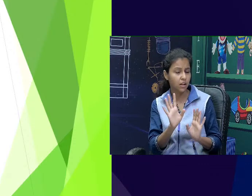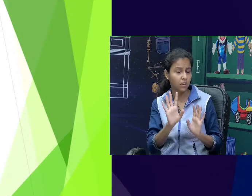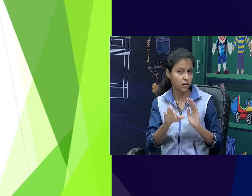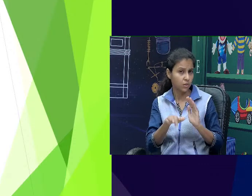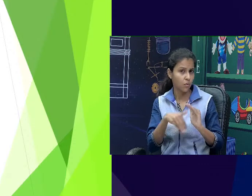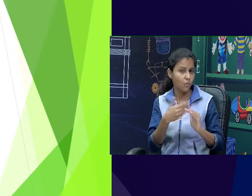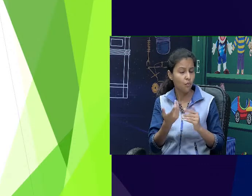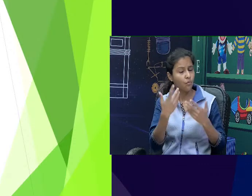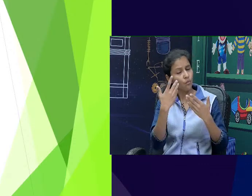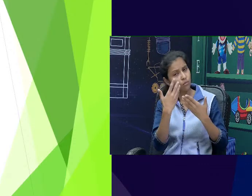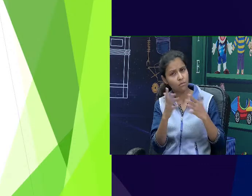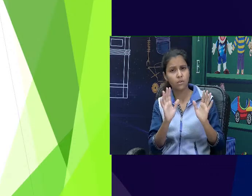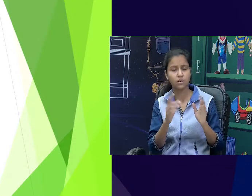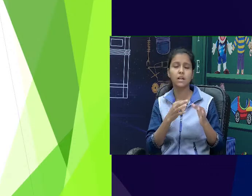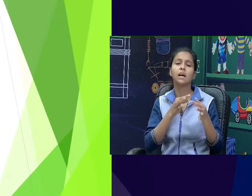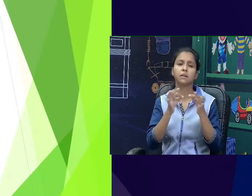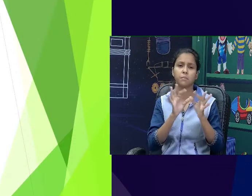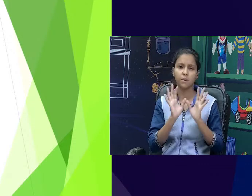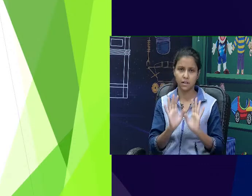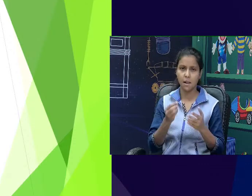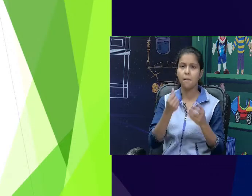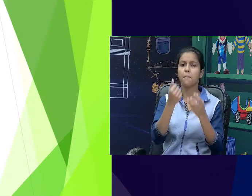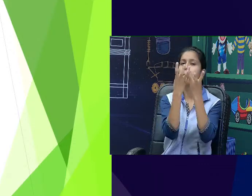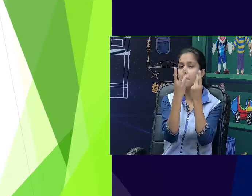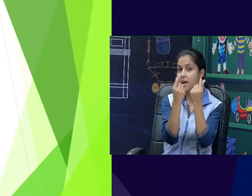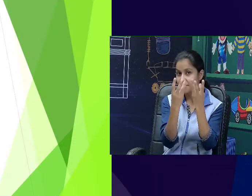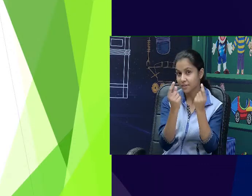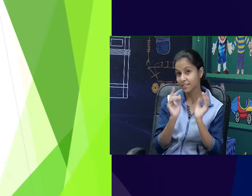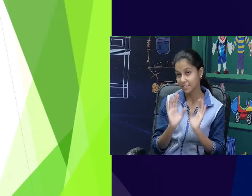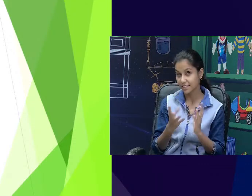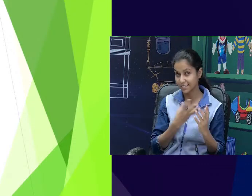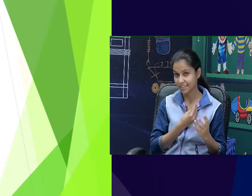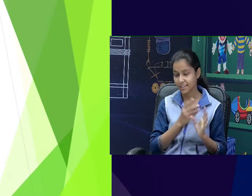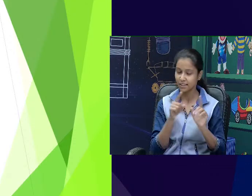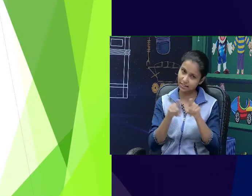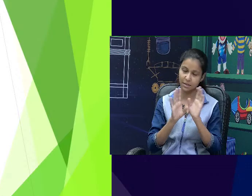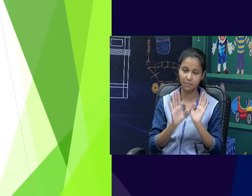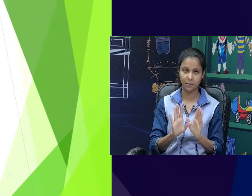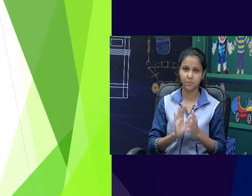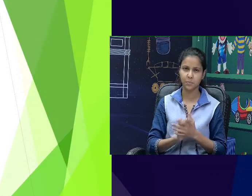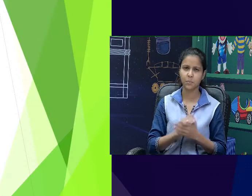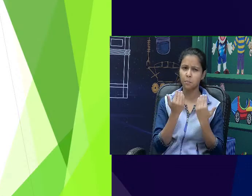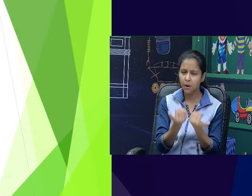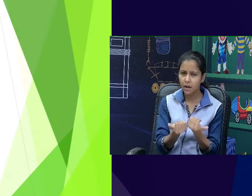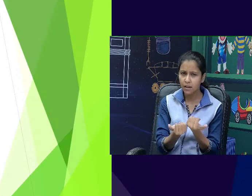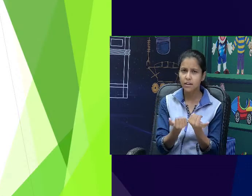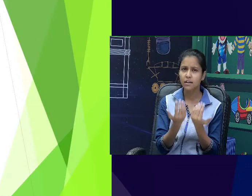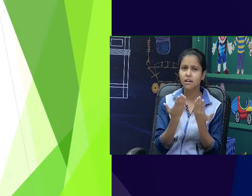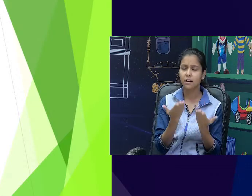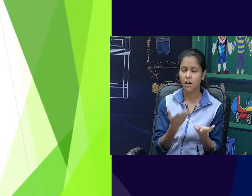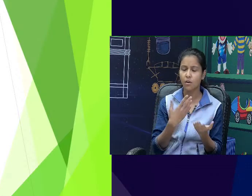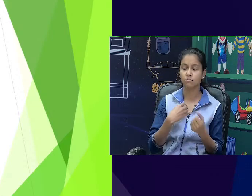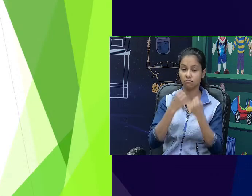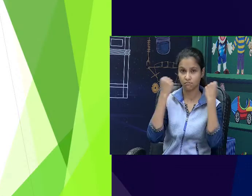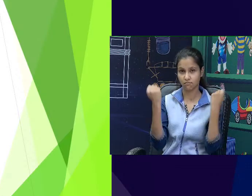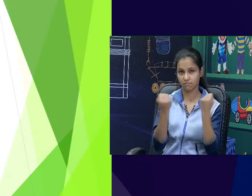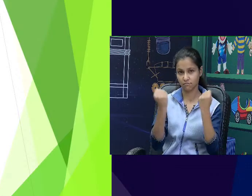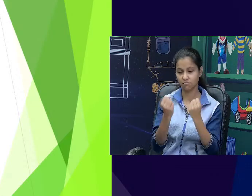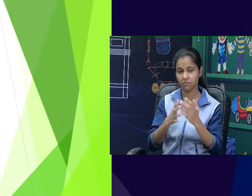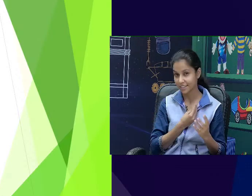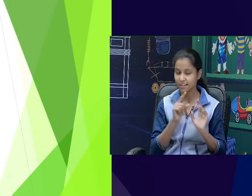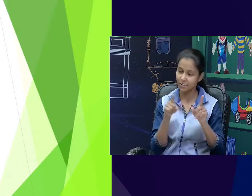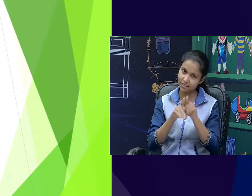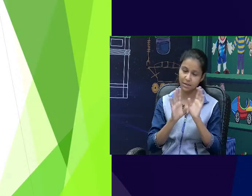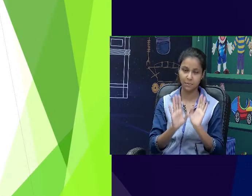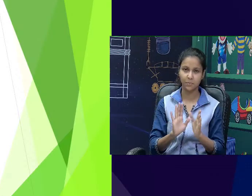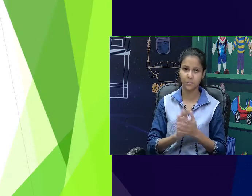afraid of whatever, for example, mathematics, but now you have, after work with your hard work, you have